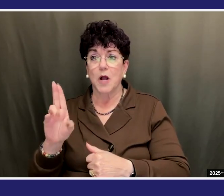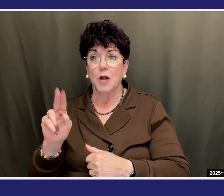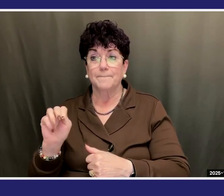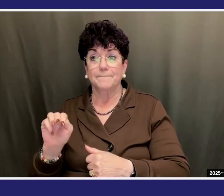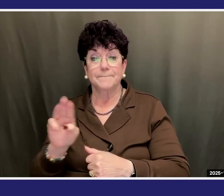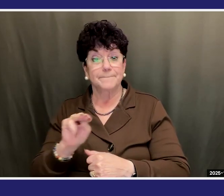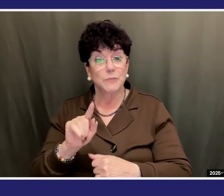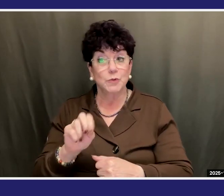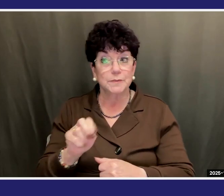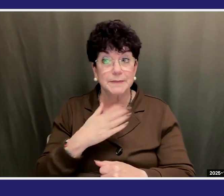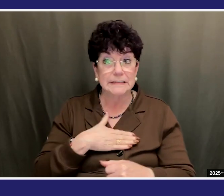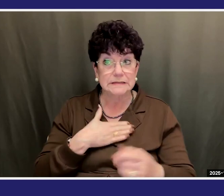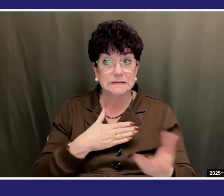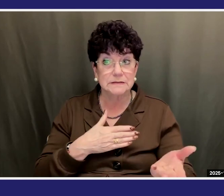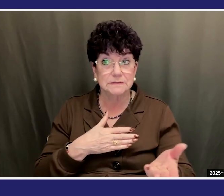mute?